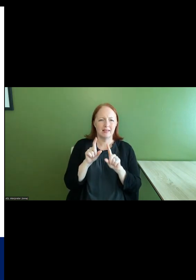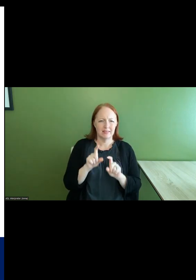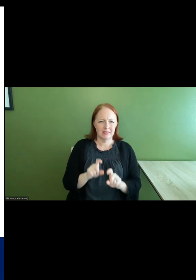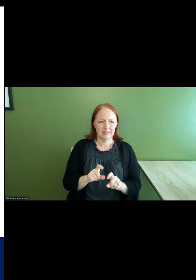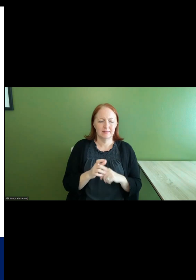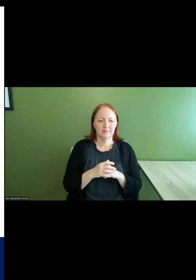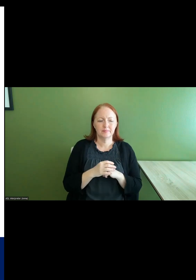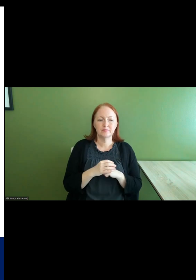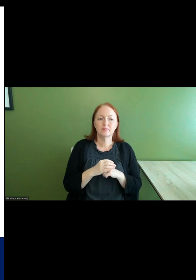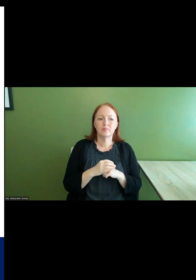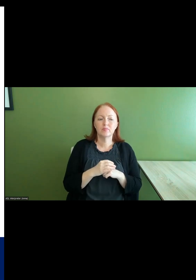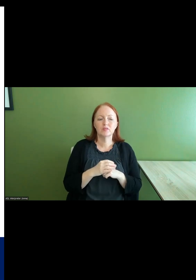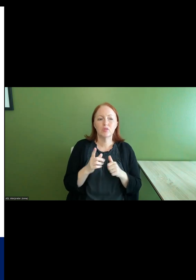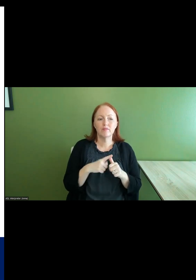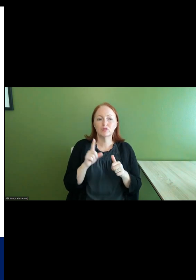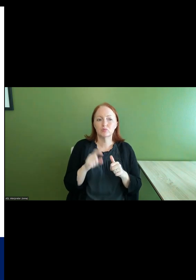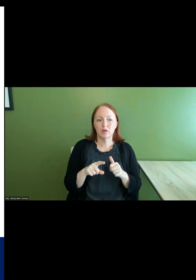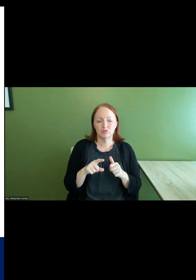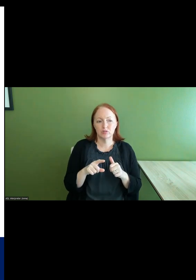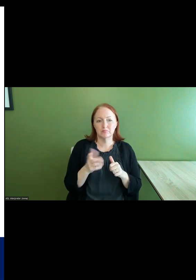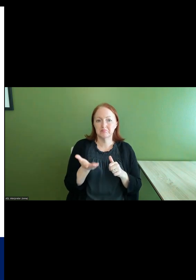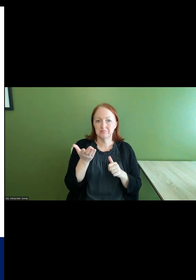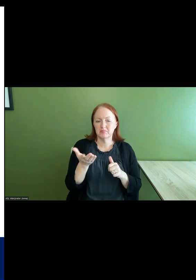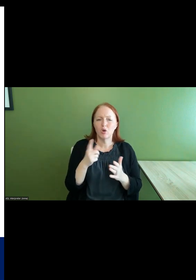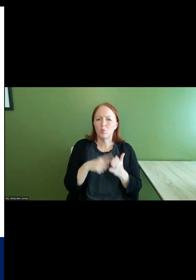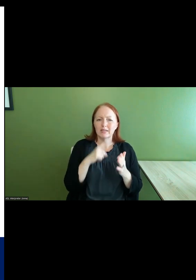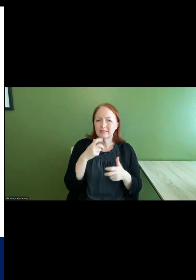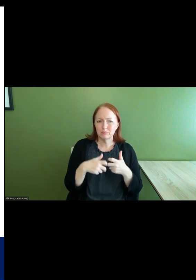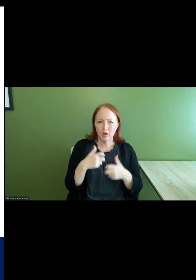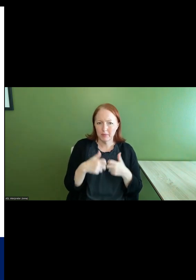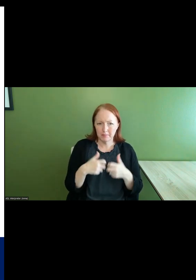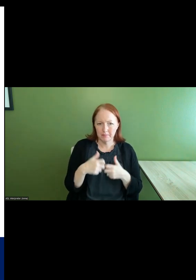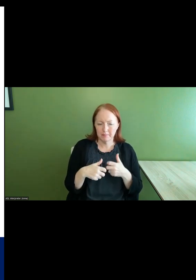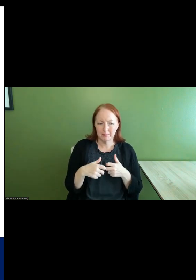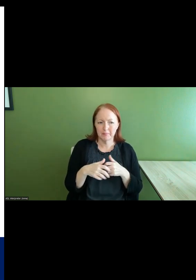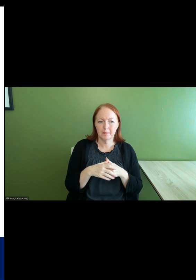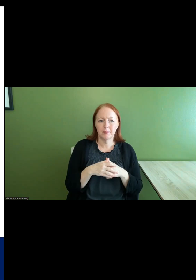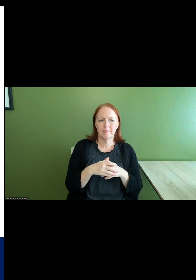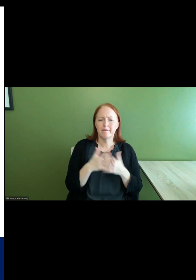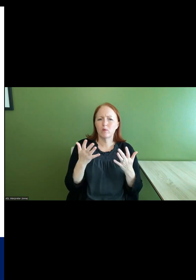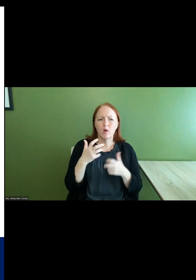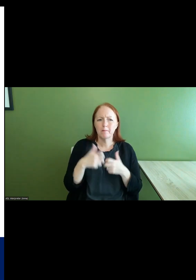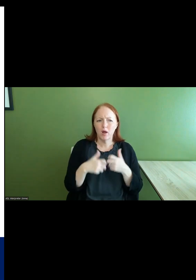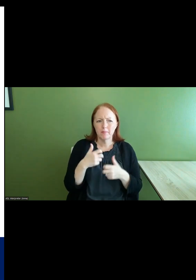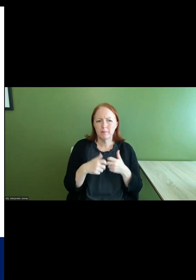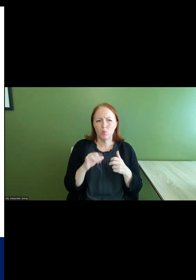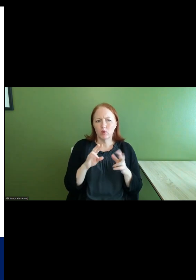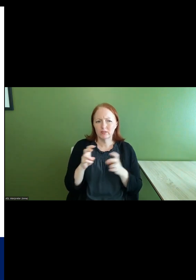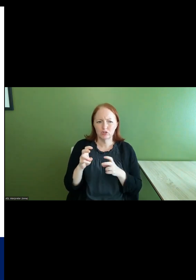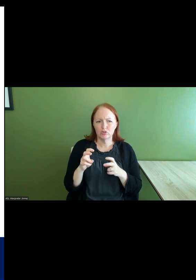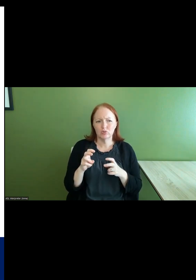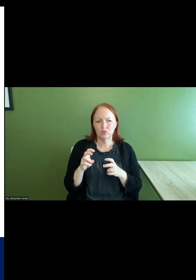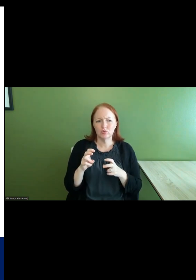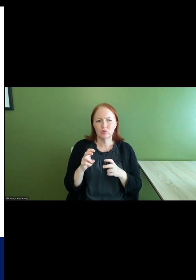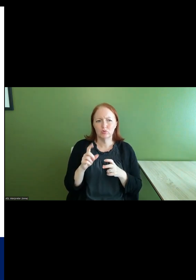questions. So the first question that we put forward is, what is the problem? What problem or issue is